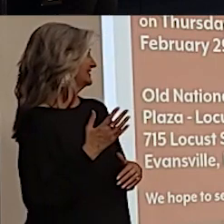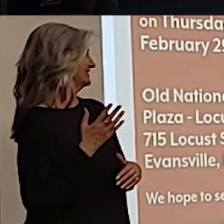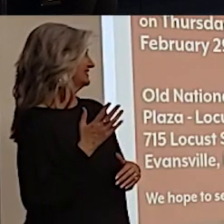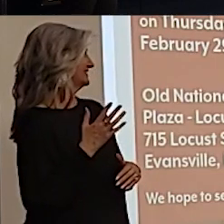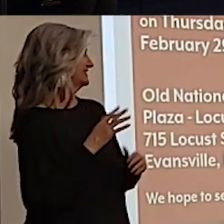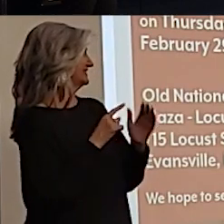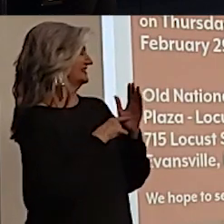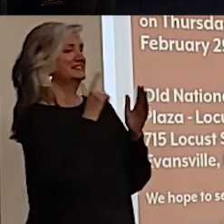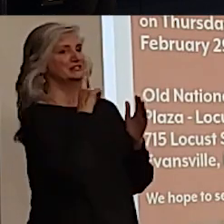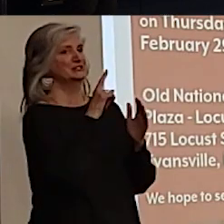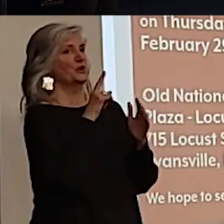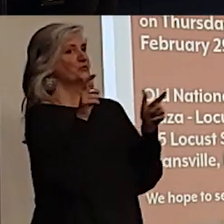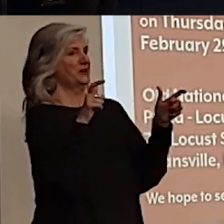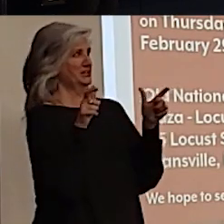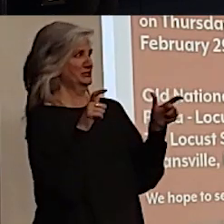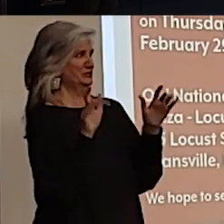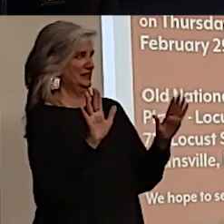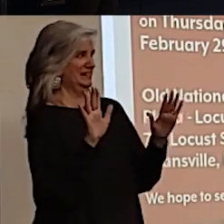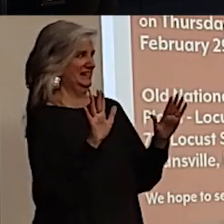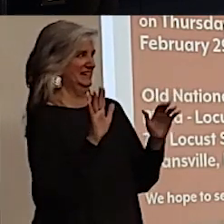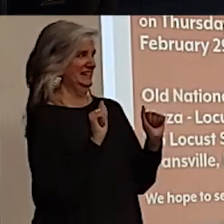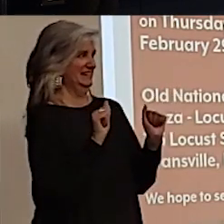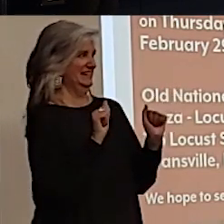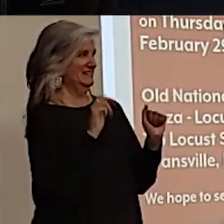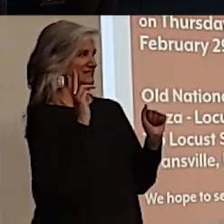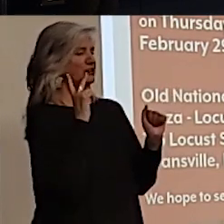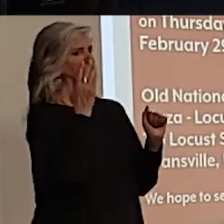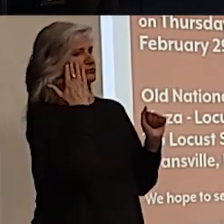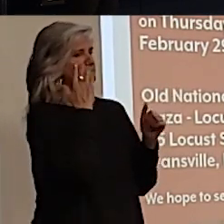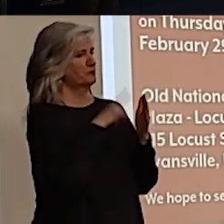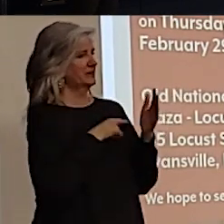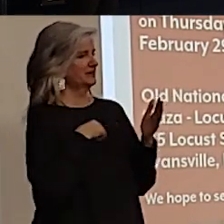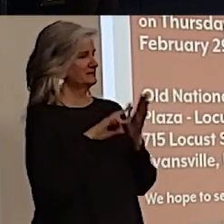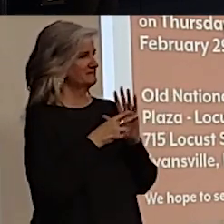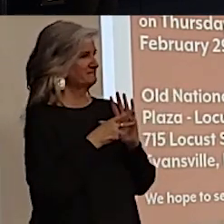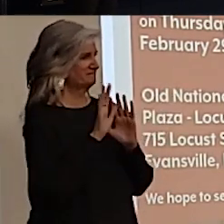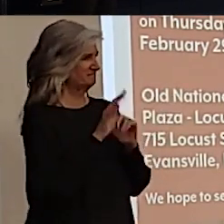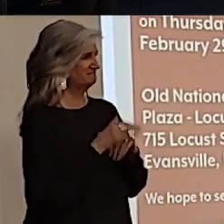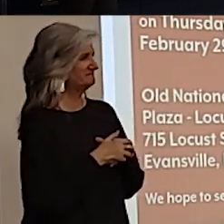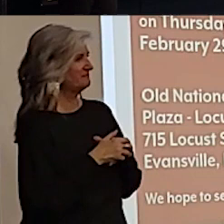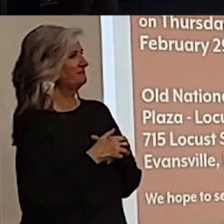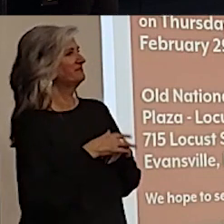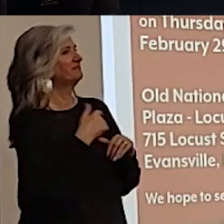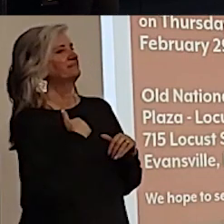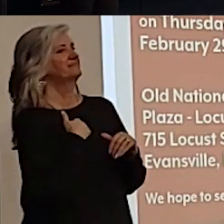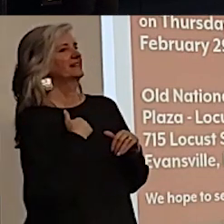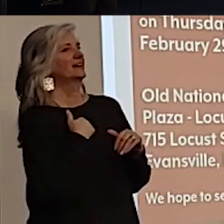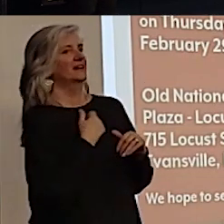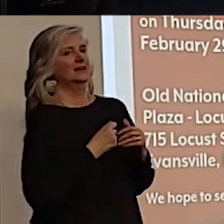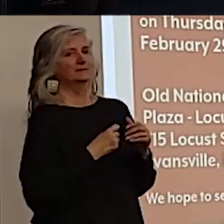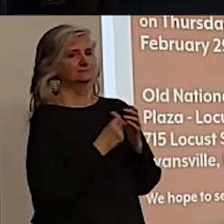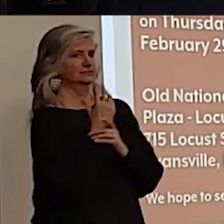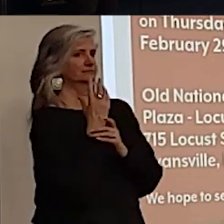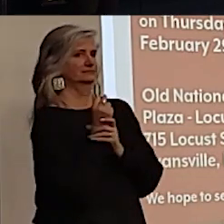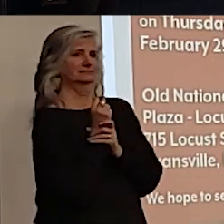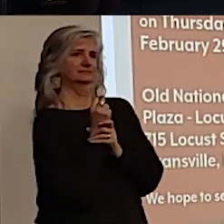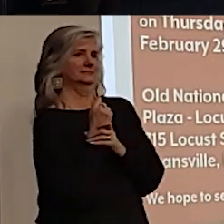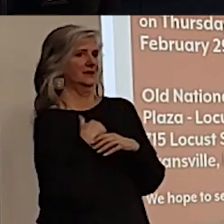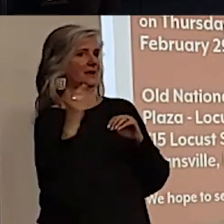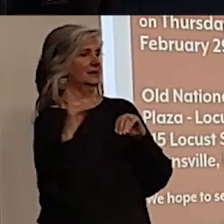This is regulatory, not political. You know it. And I'm just livid. I moved